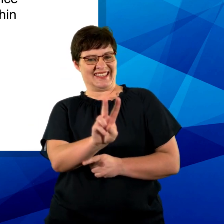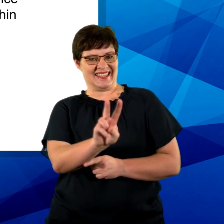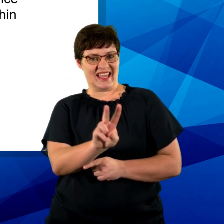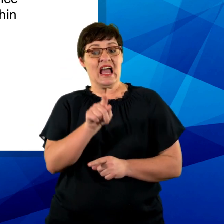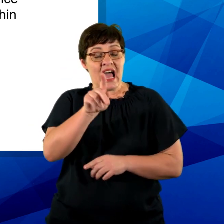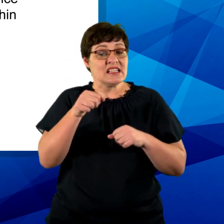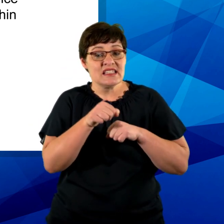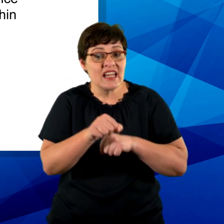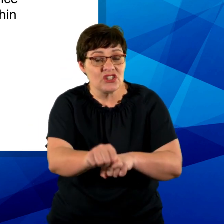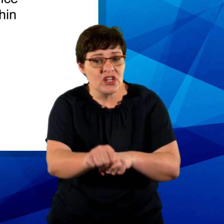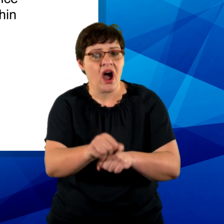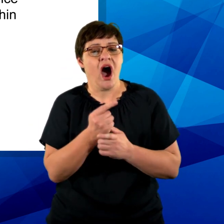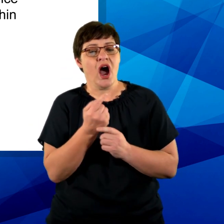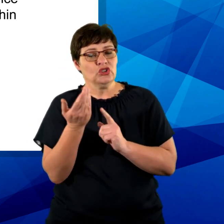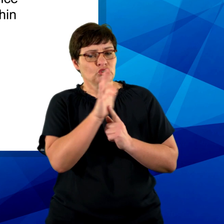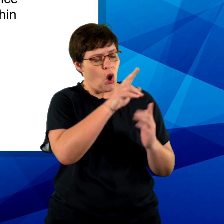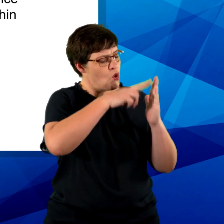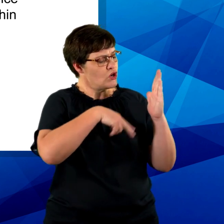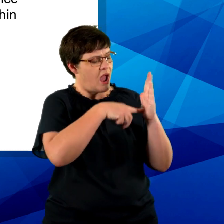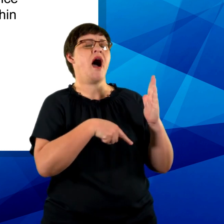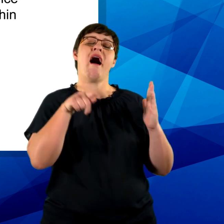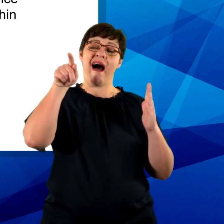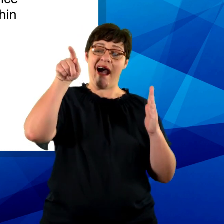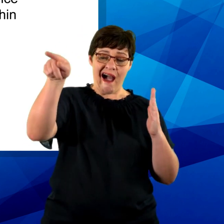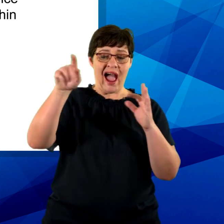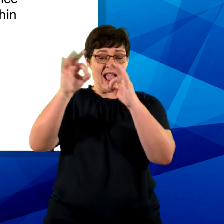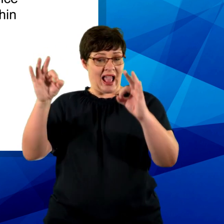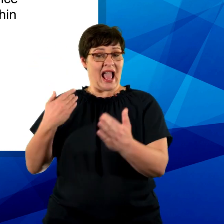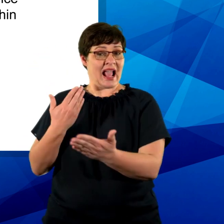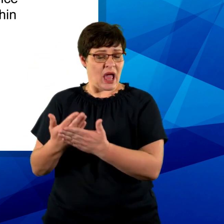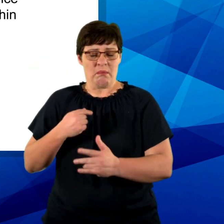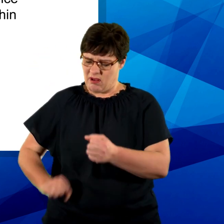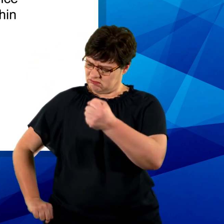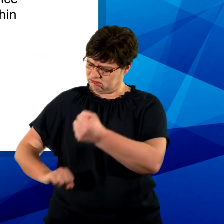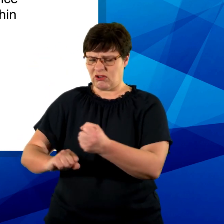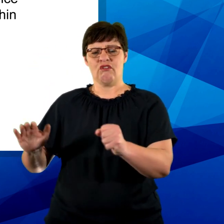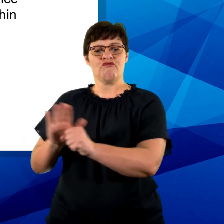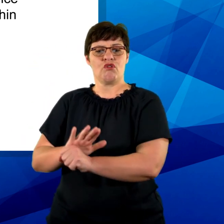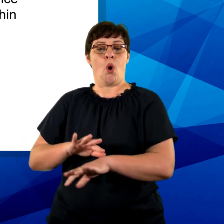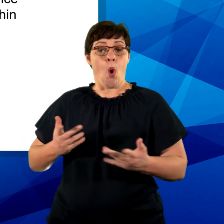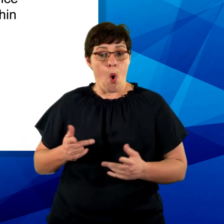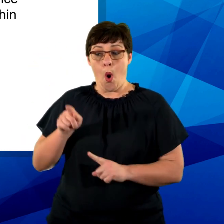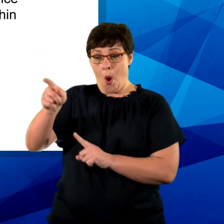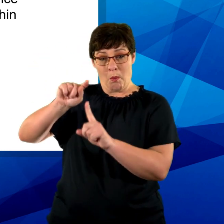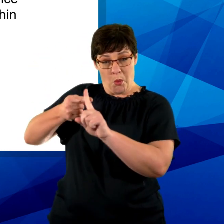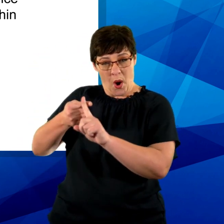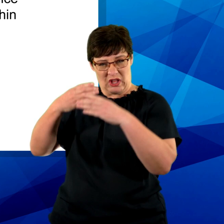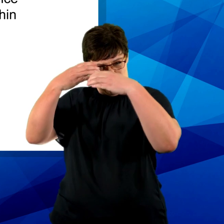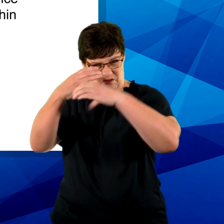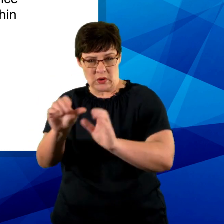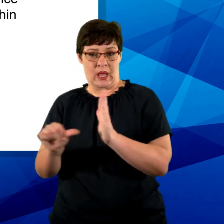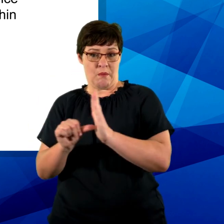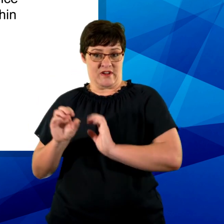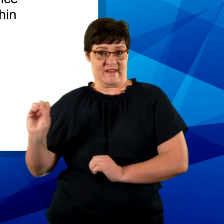this strategy indicates to the reader that you strongly agree with the claim or want to emphasize an important point.